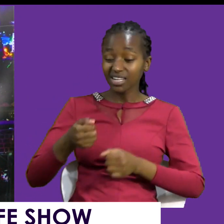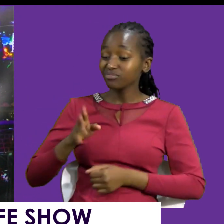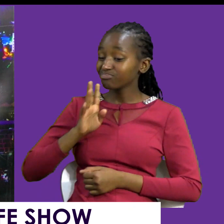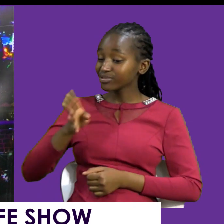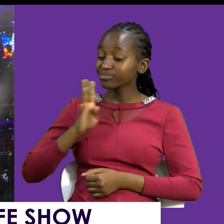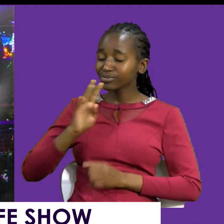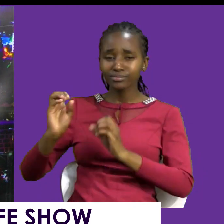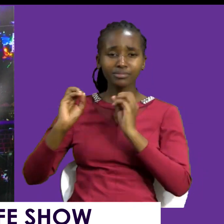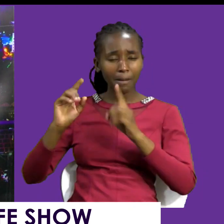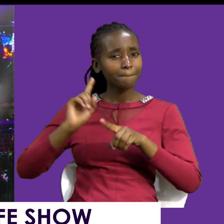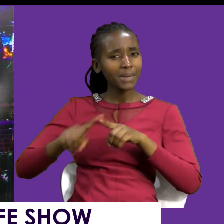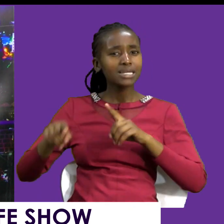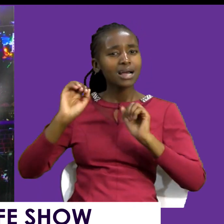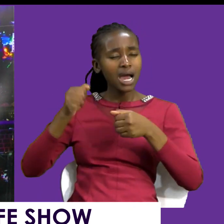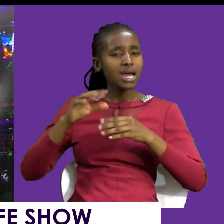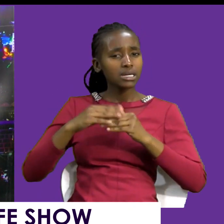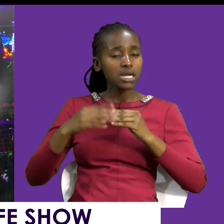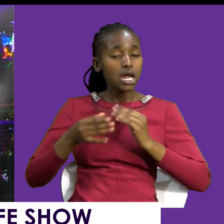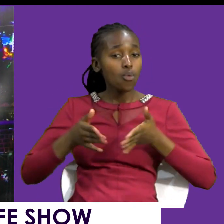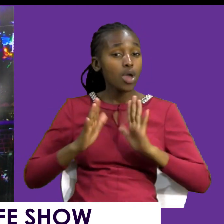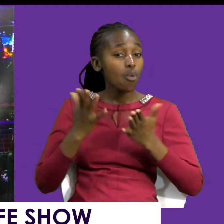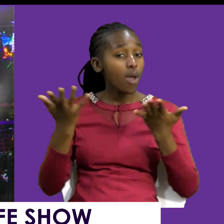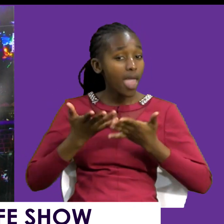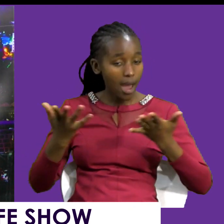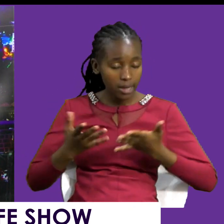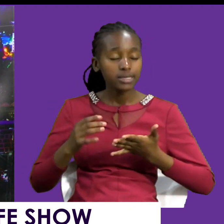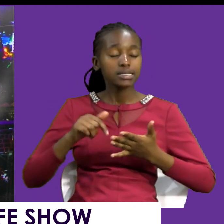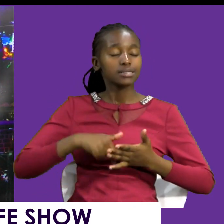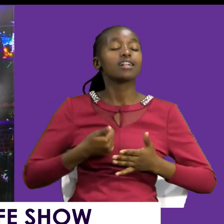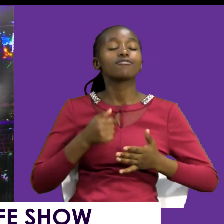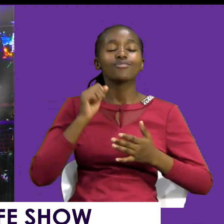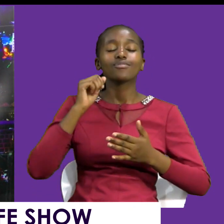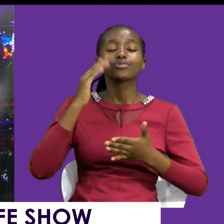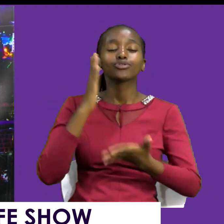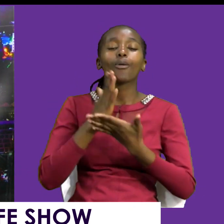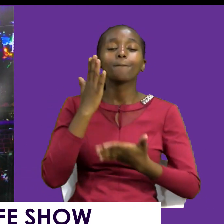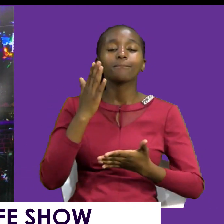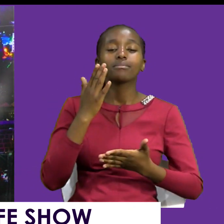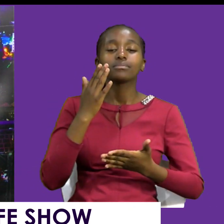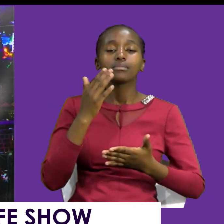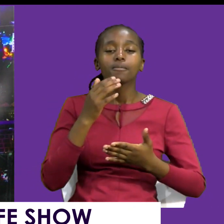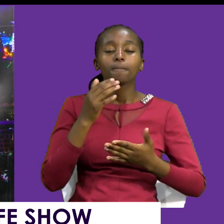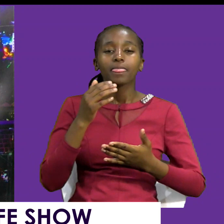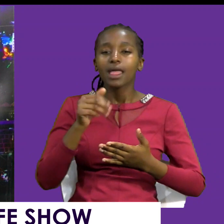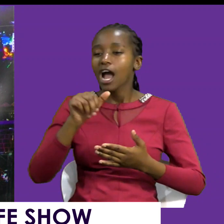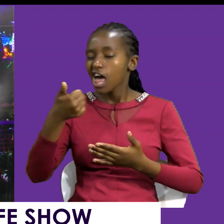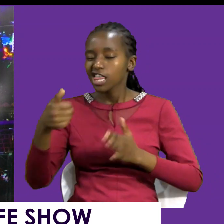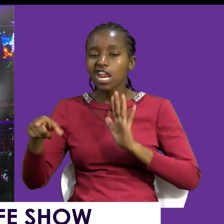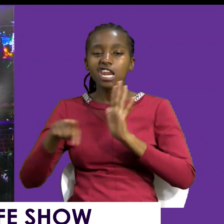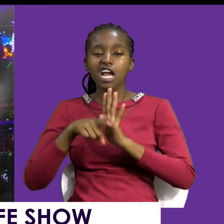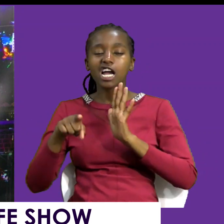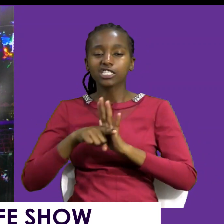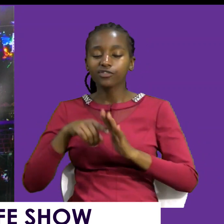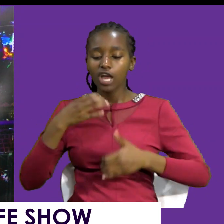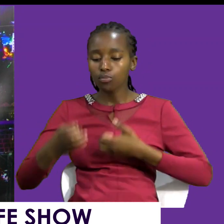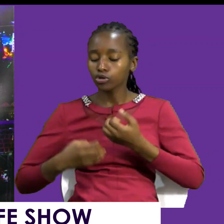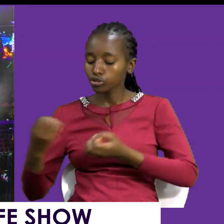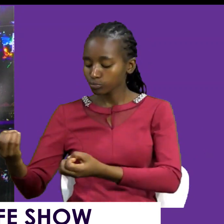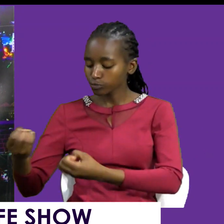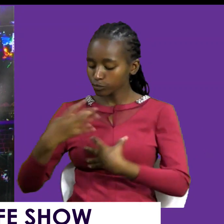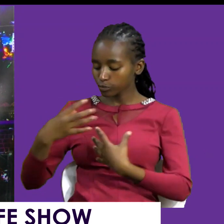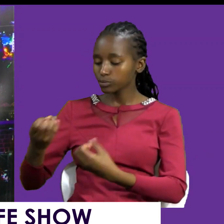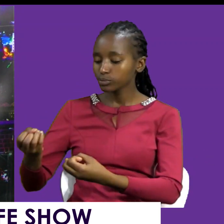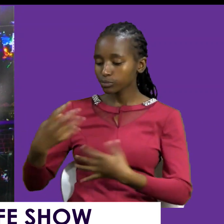to create a mantra. When you experience an emotion, it can be a malicious projection, but you